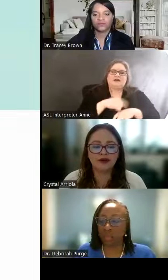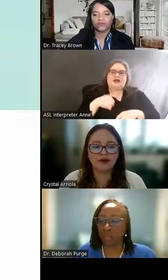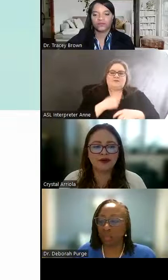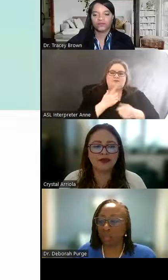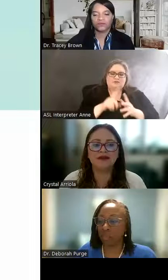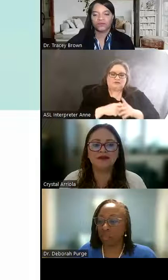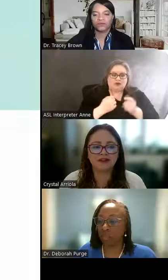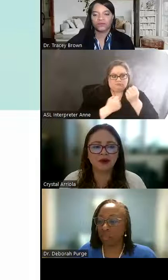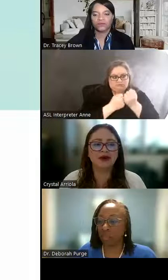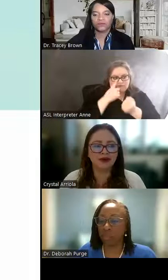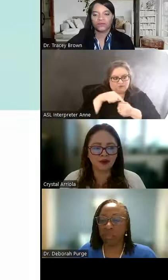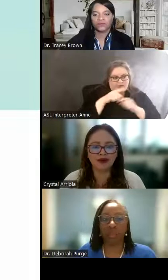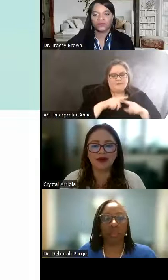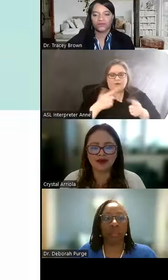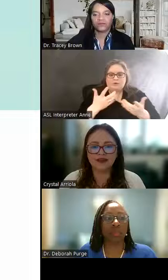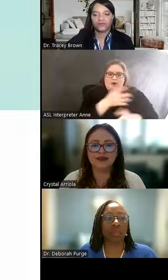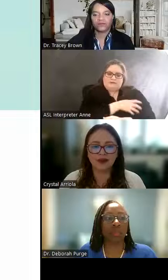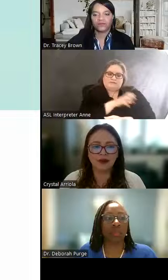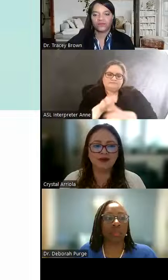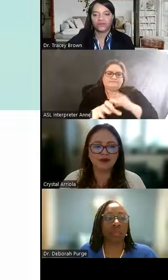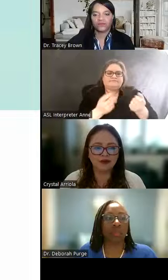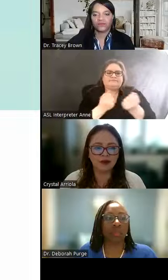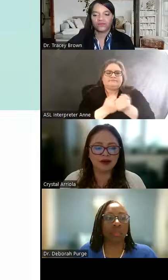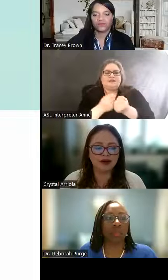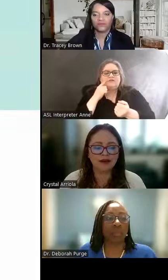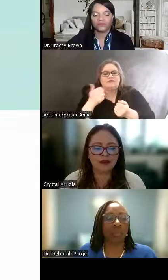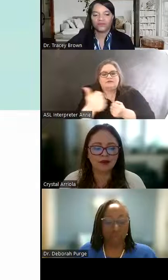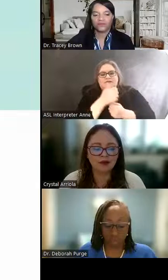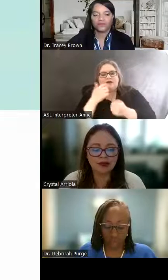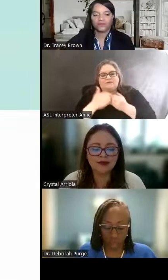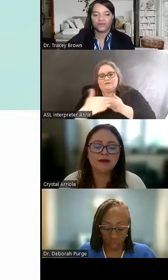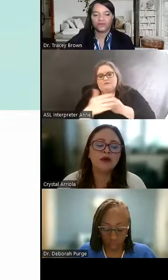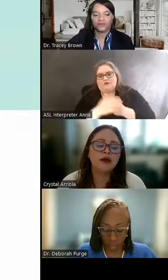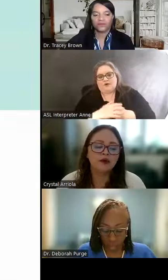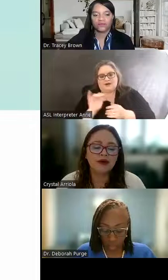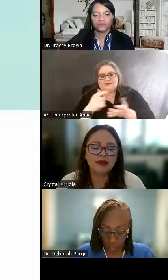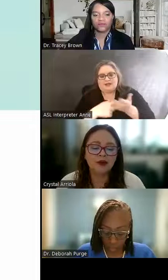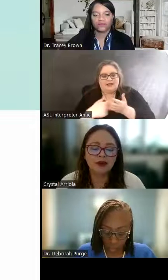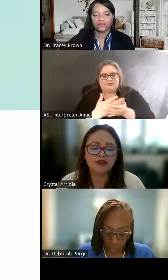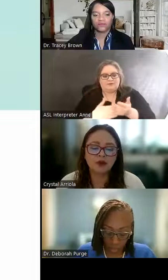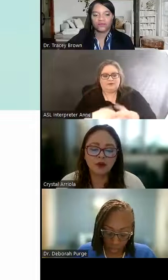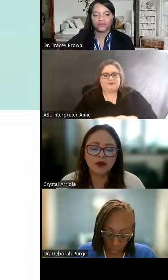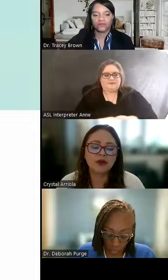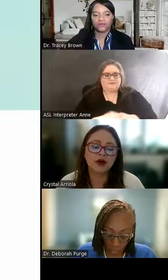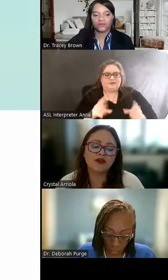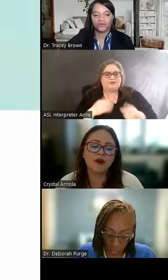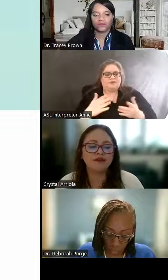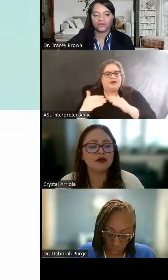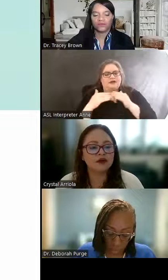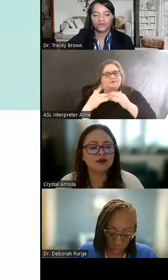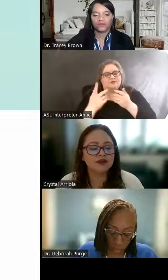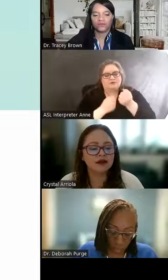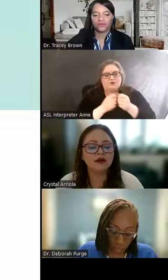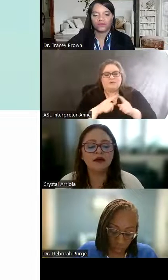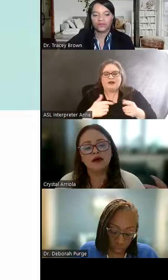and our community to start being their own advocates as well, moving forward in that collaborative piece. Providing peer support, but also having